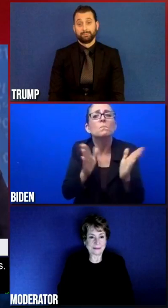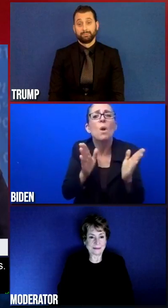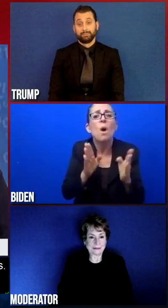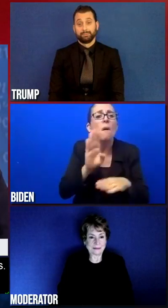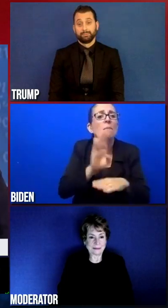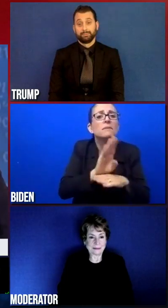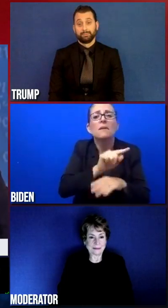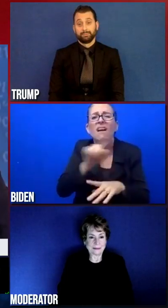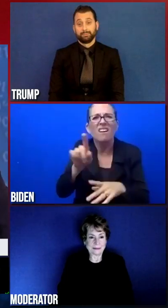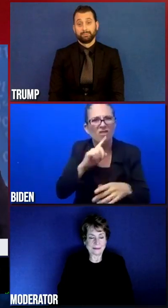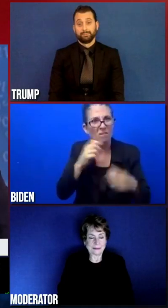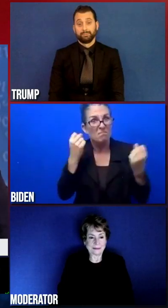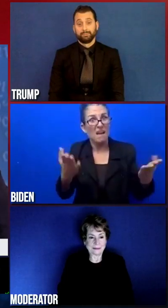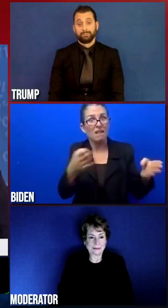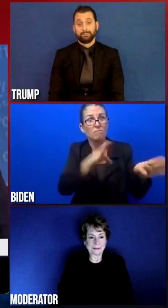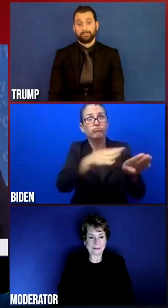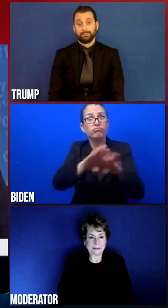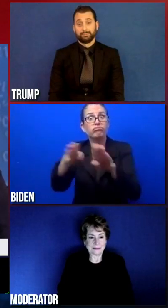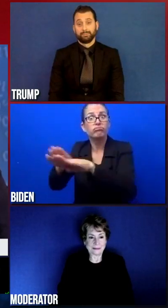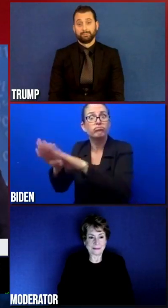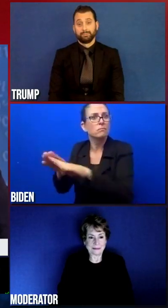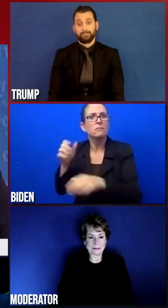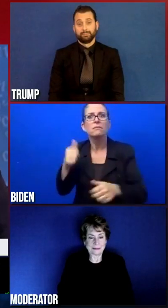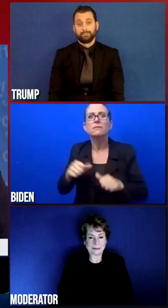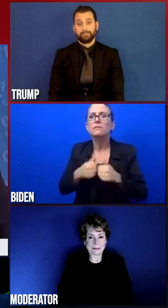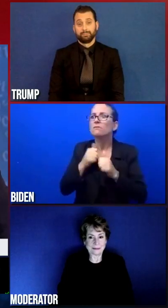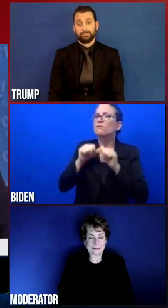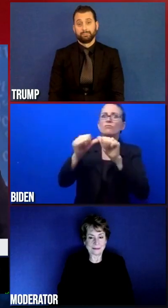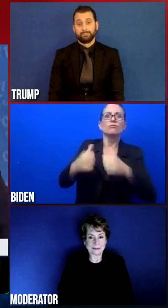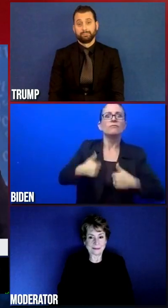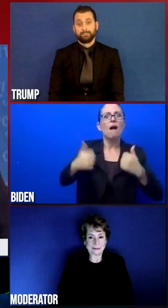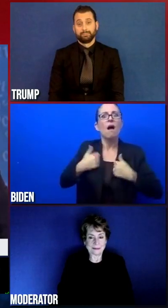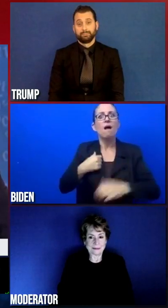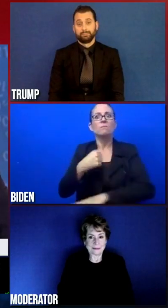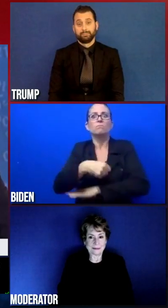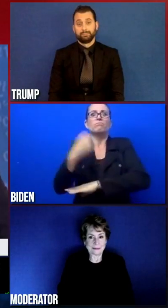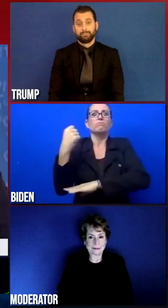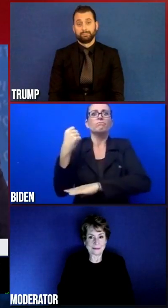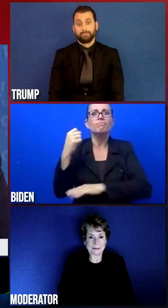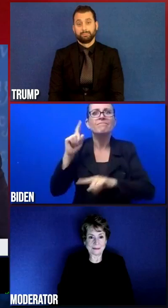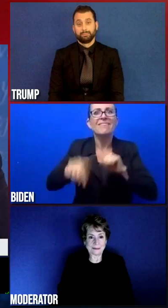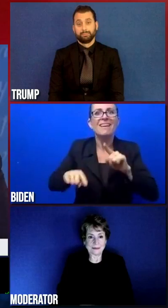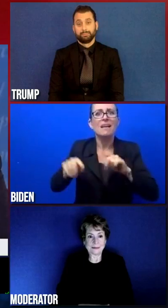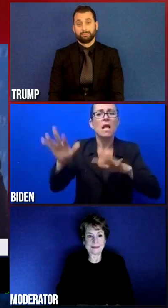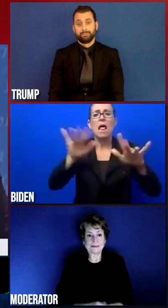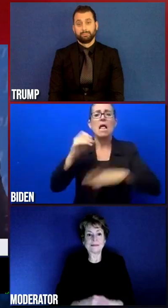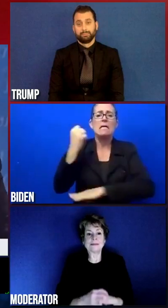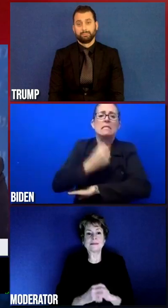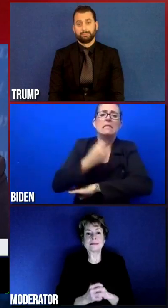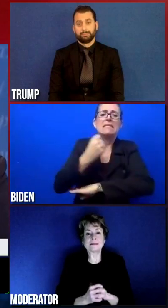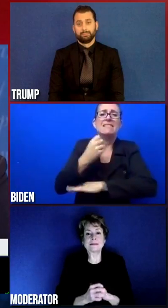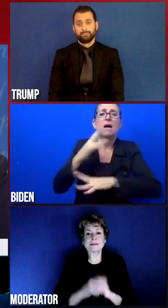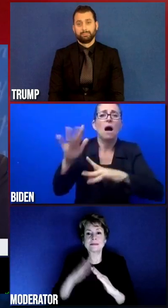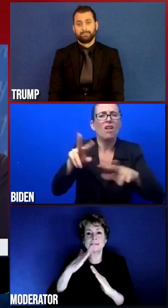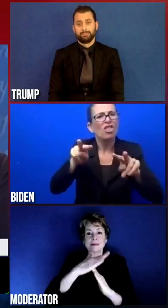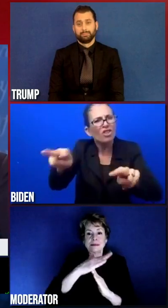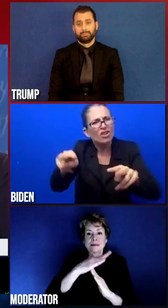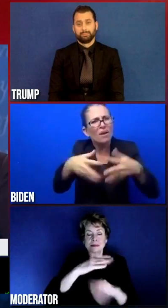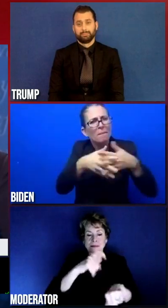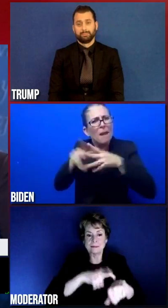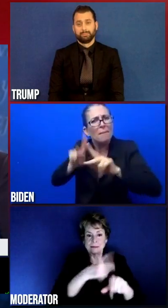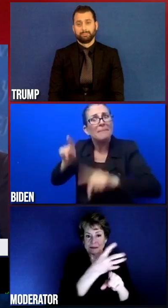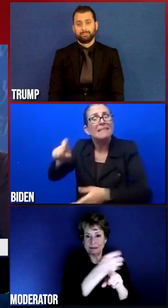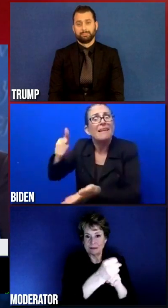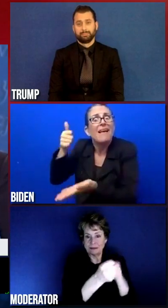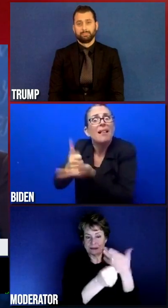job and take care of the needs of the American people so we can open safely. All right. Your time is up, sir. Well, we are going to get to... I have to respond to that.